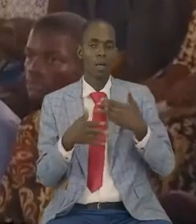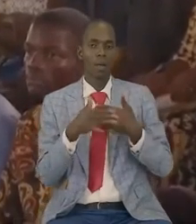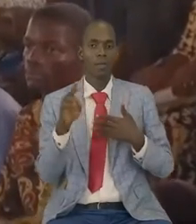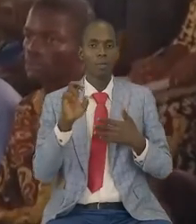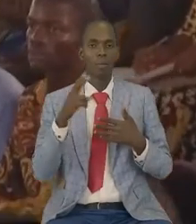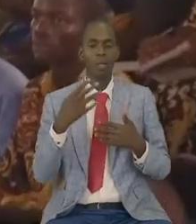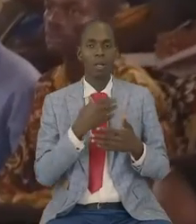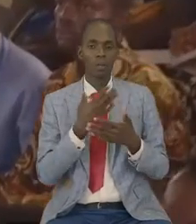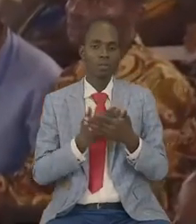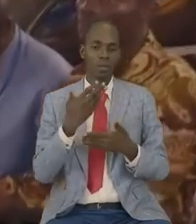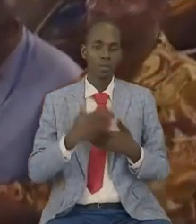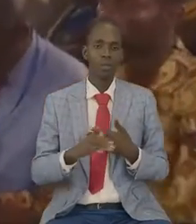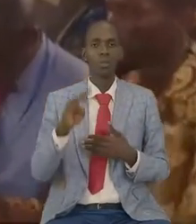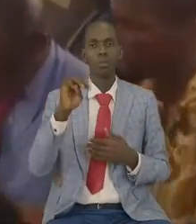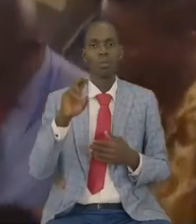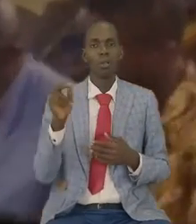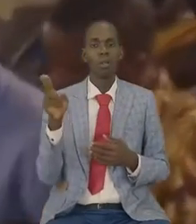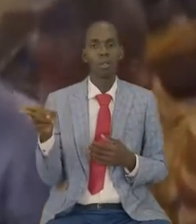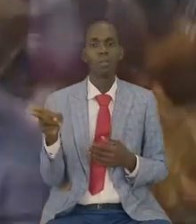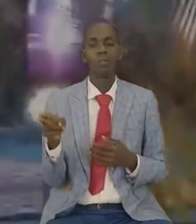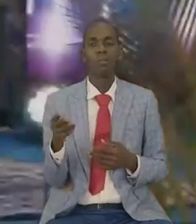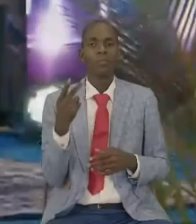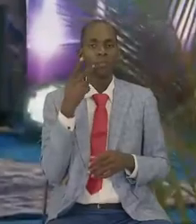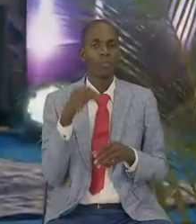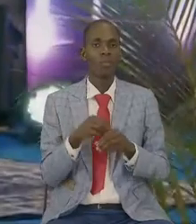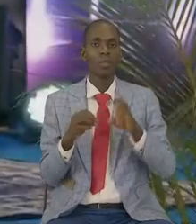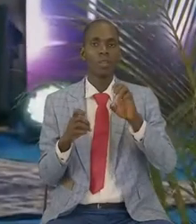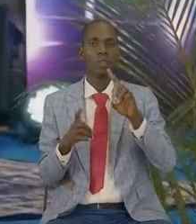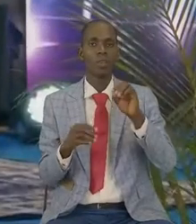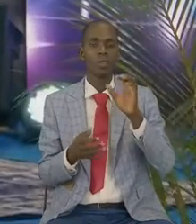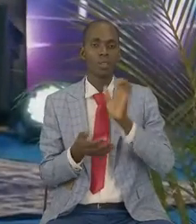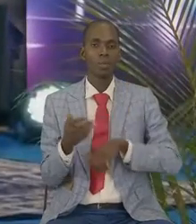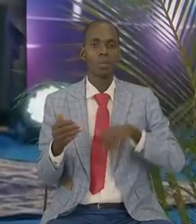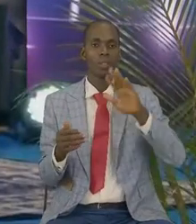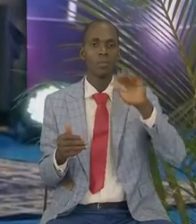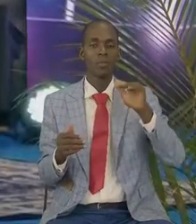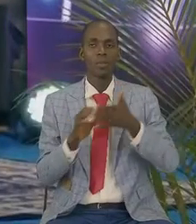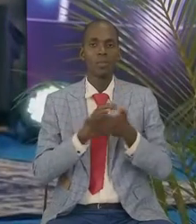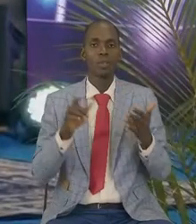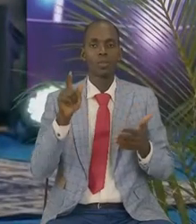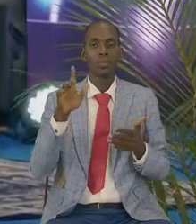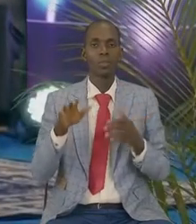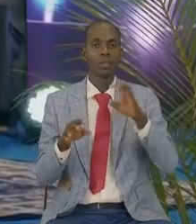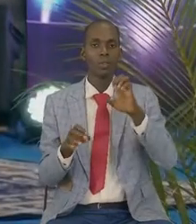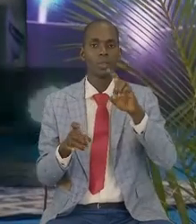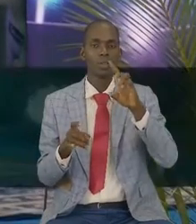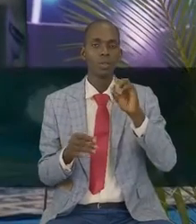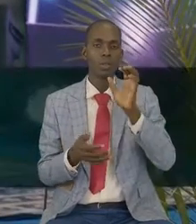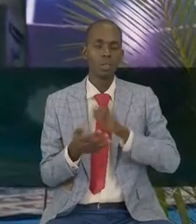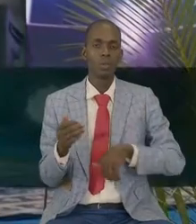at chapter 15 of Exodus, and we're looking at verse 25. Exodus chapter 15,